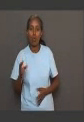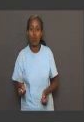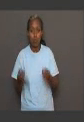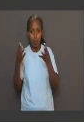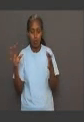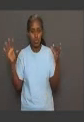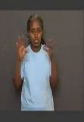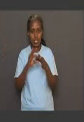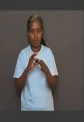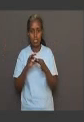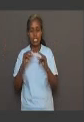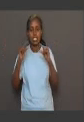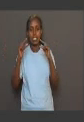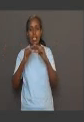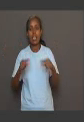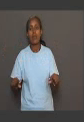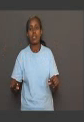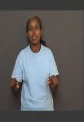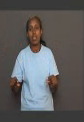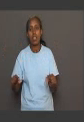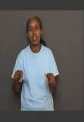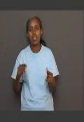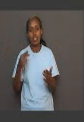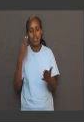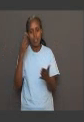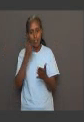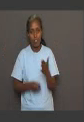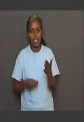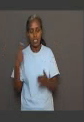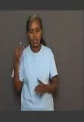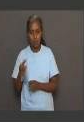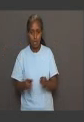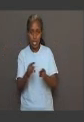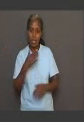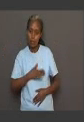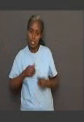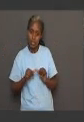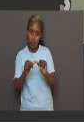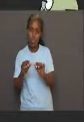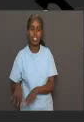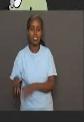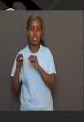in a grammatically valid way. Please go ahead, students.